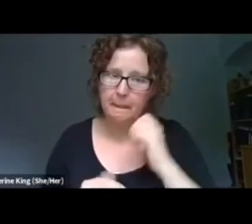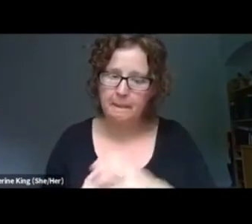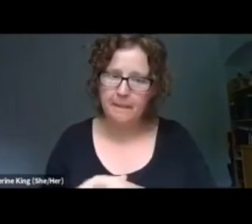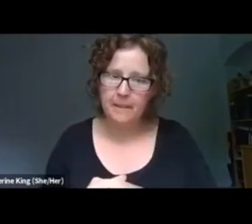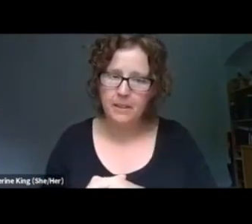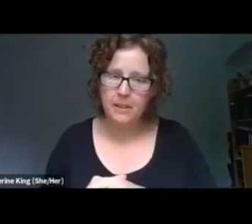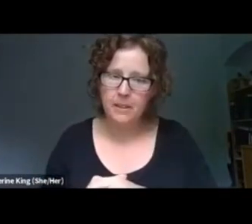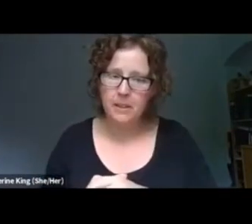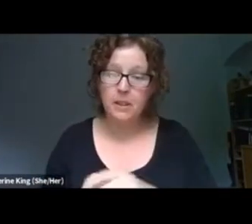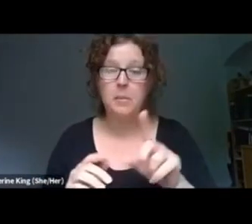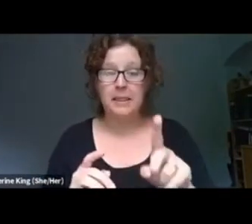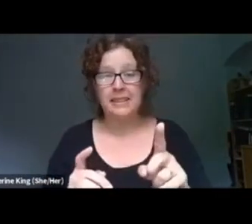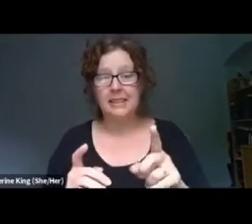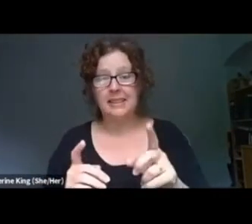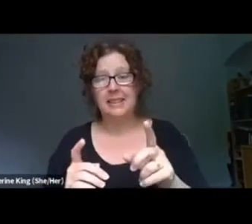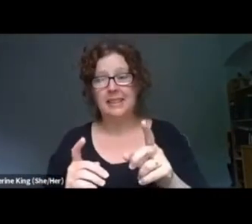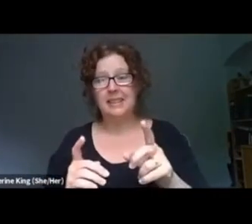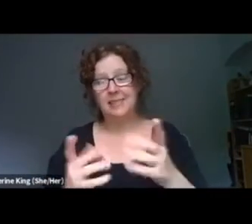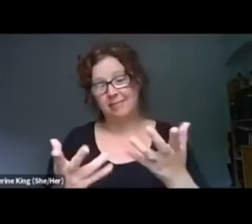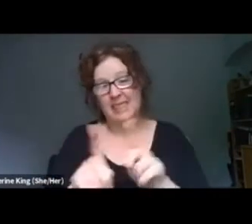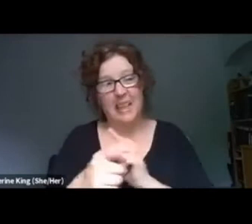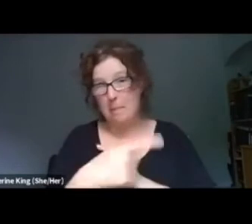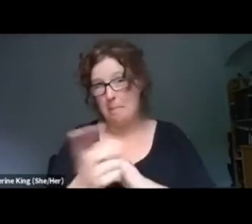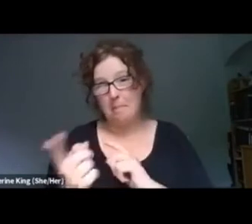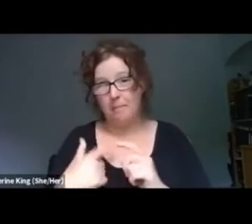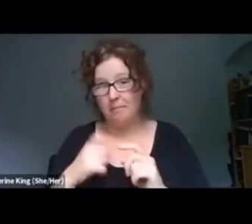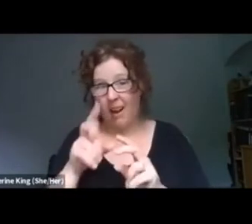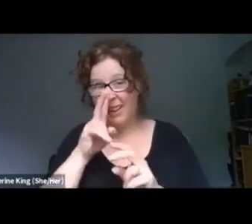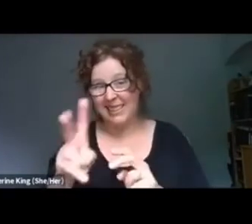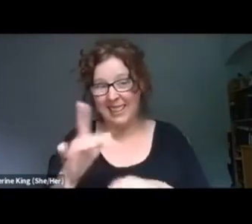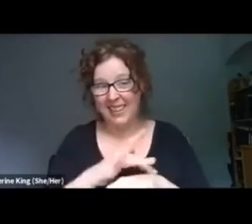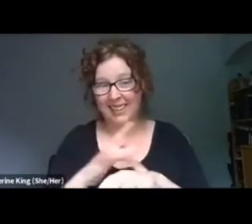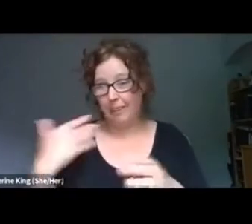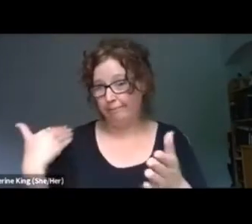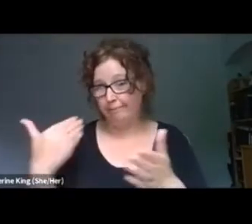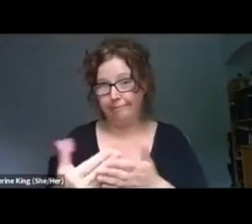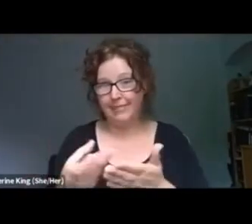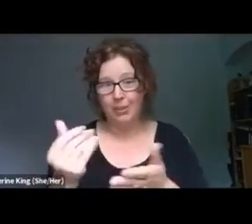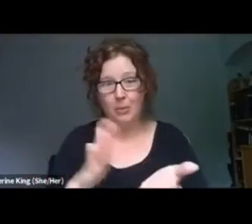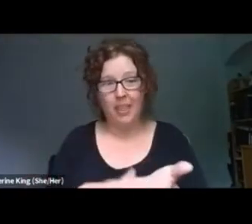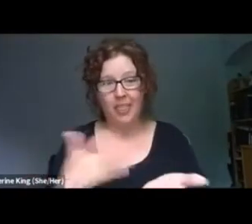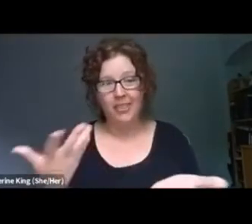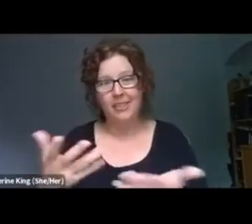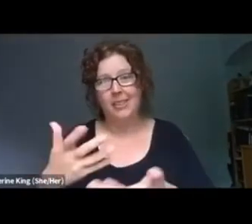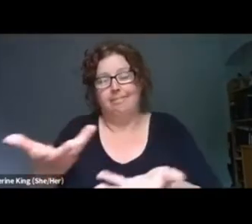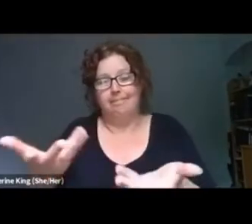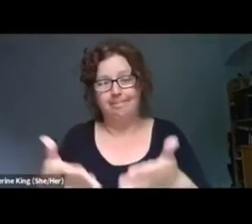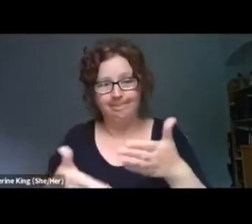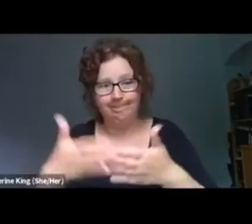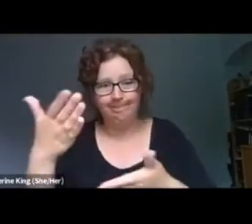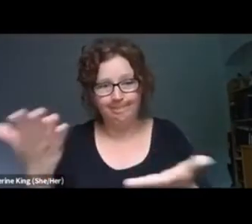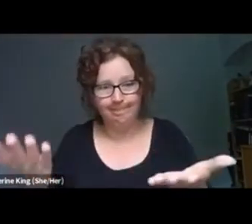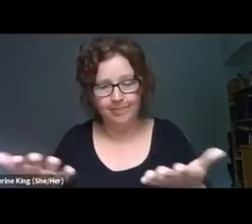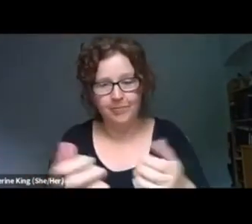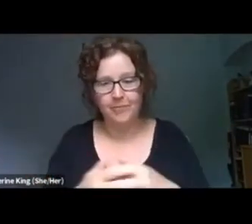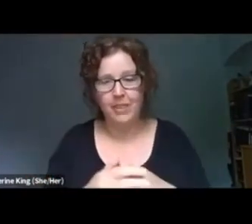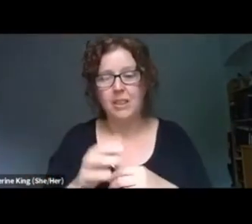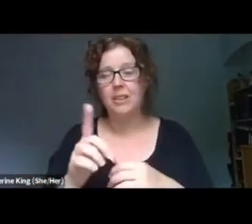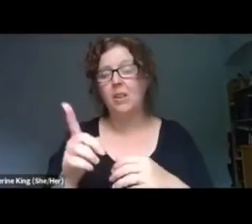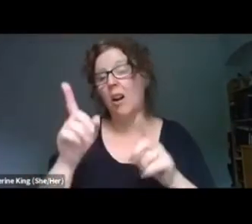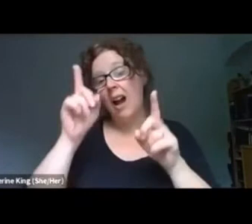else, my capacity to see theatre has been quite limited by the past few months. And while I can't speak for